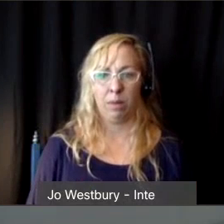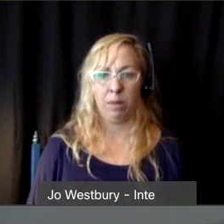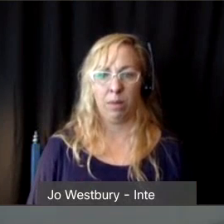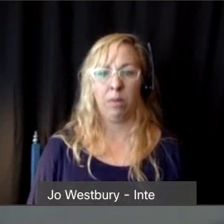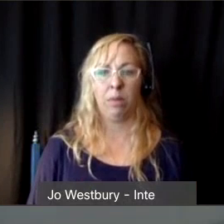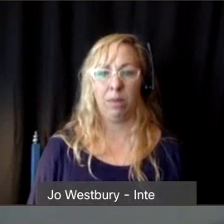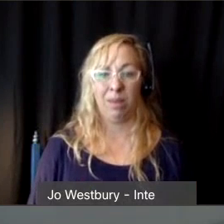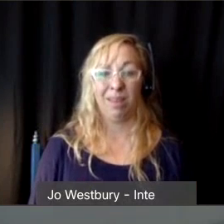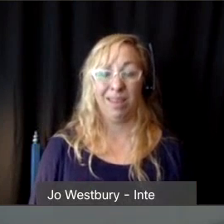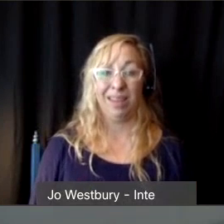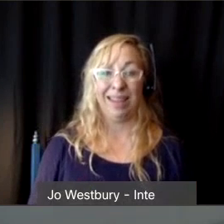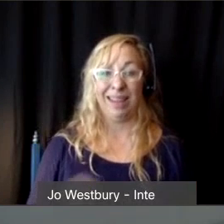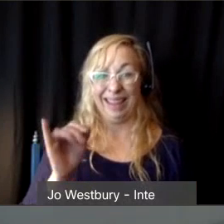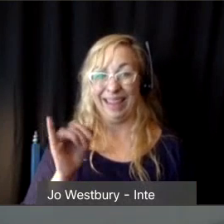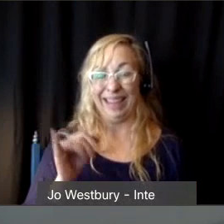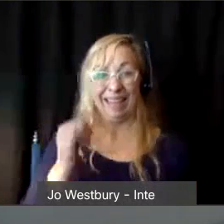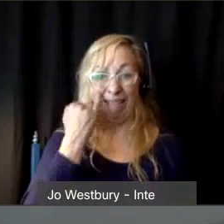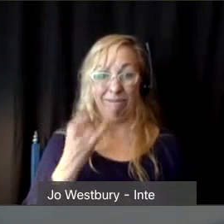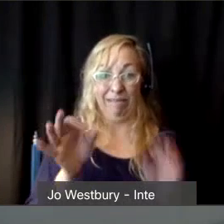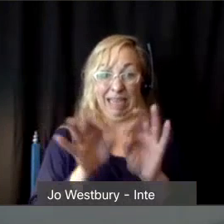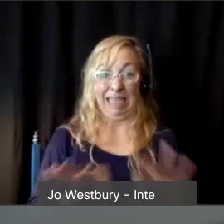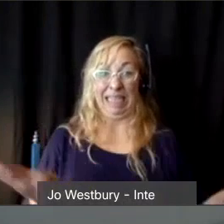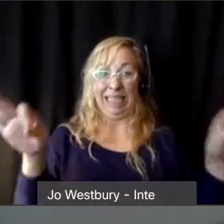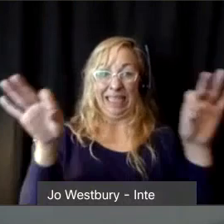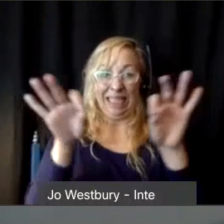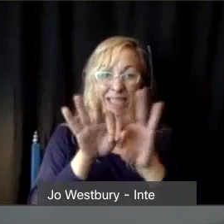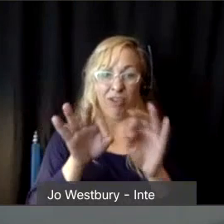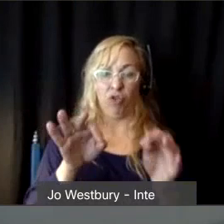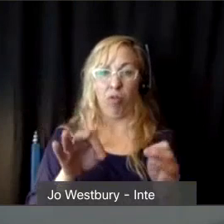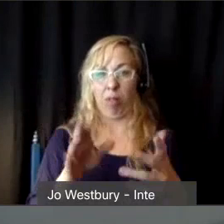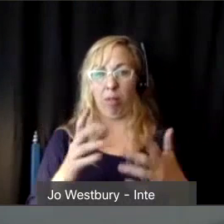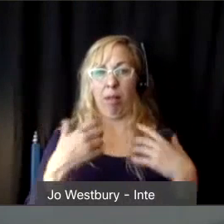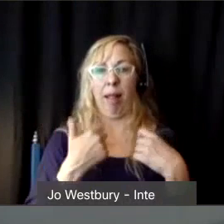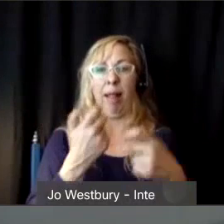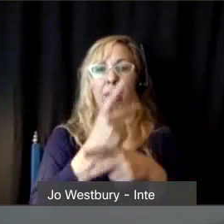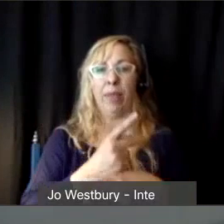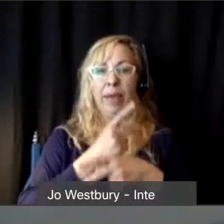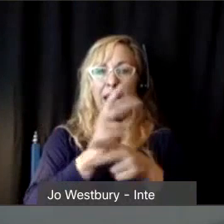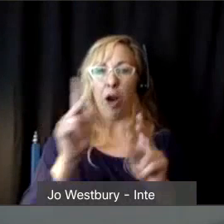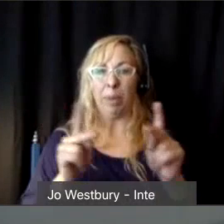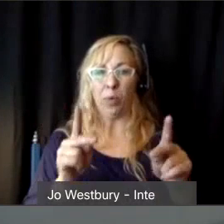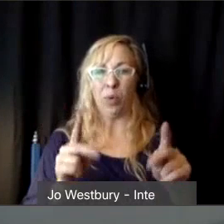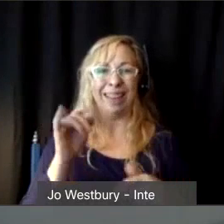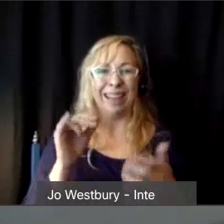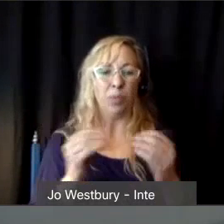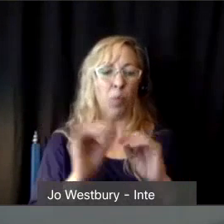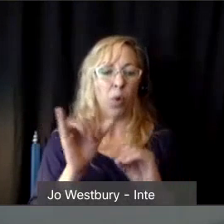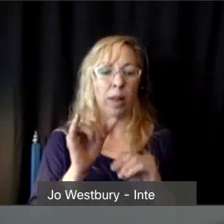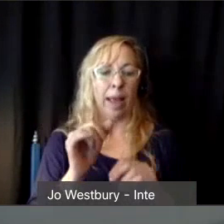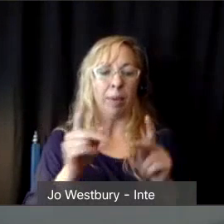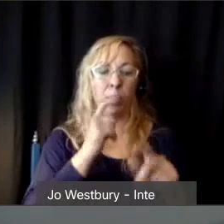This is people who are actually sort of, in the hospital working with people who have COVID or in healthcare settings.